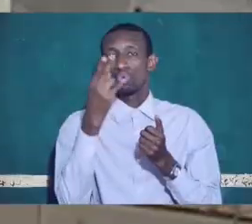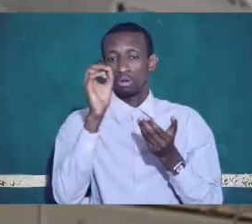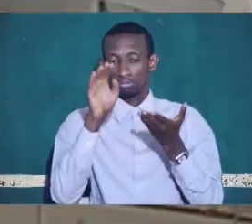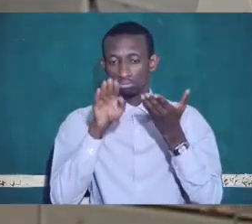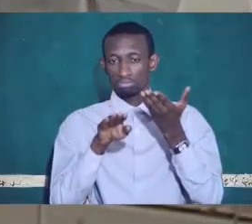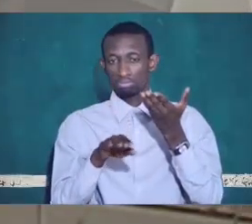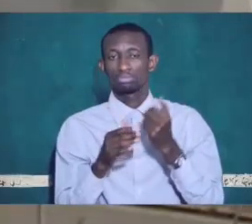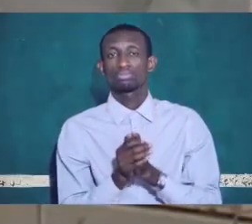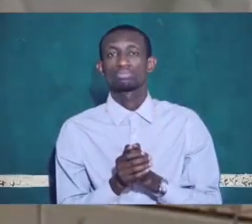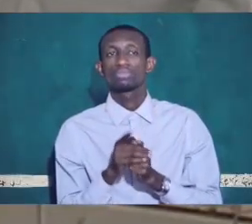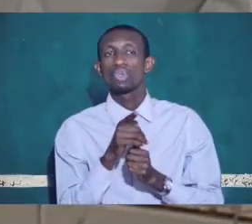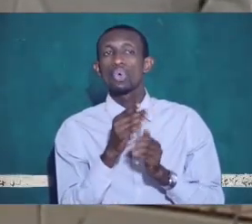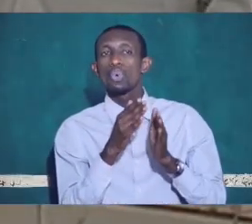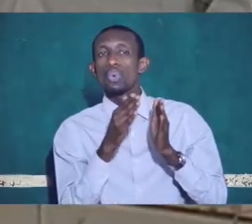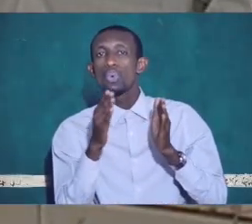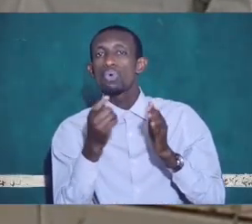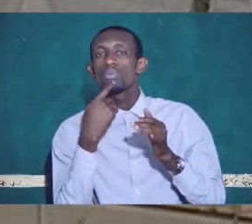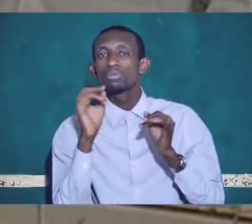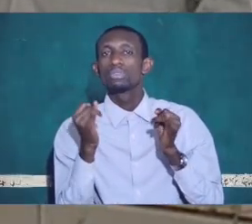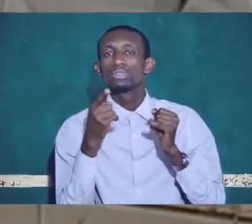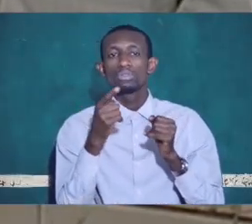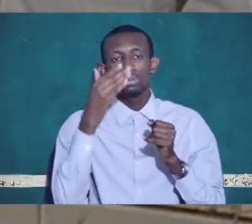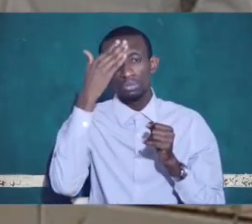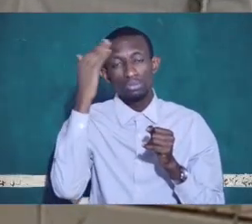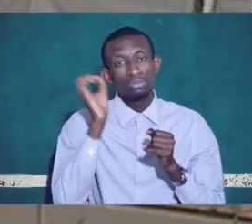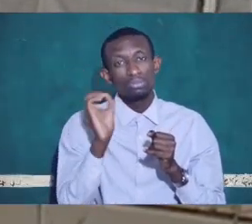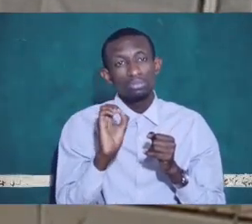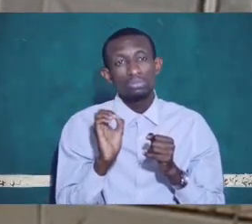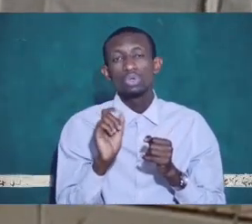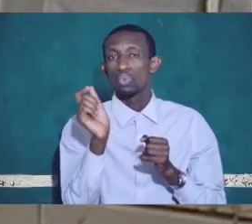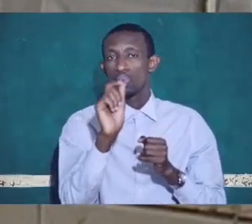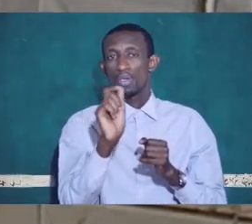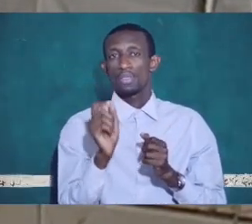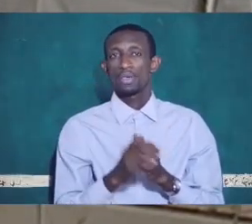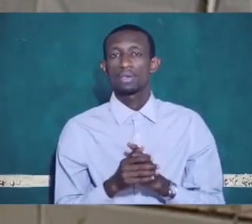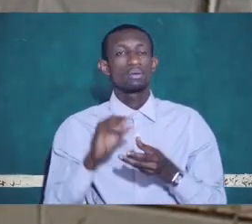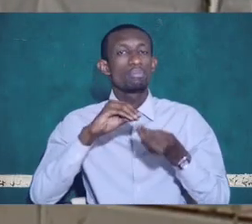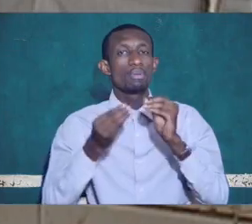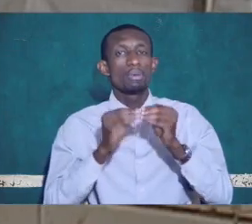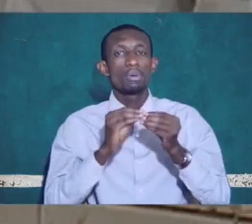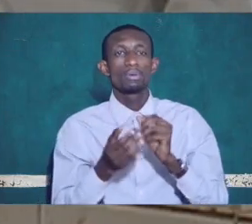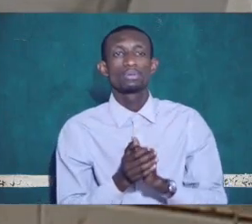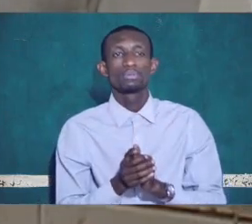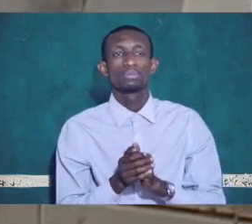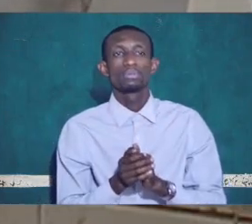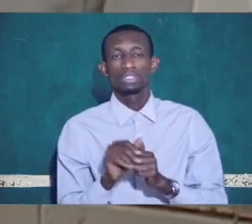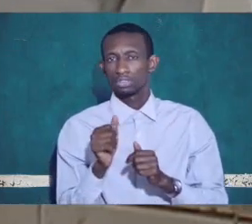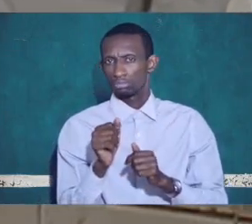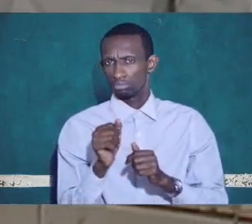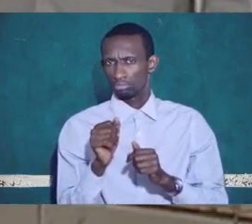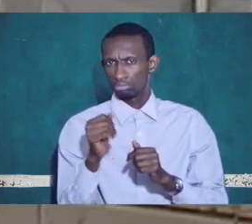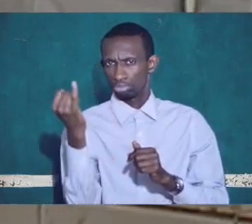elements you will try. Remember, don't forget to write the numbers, and you also